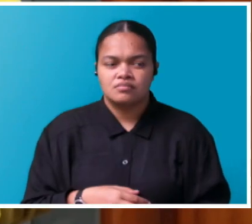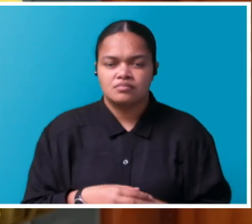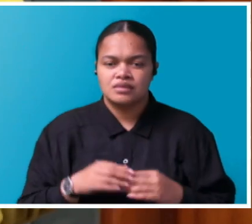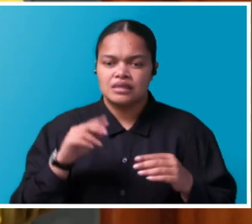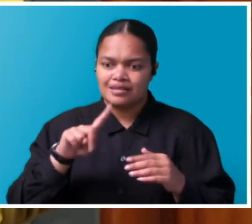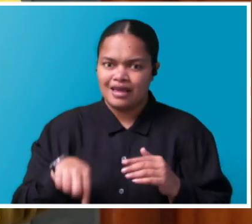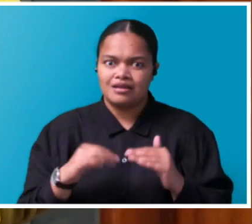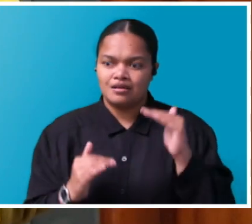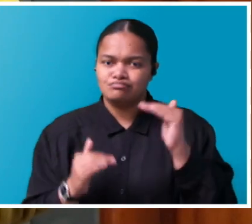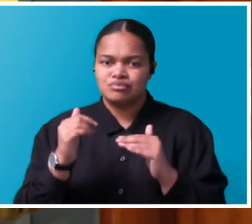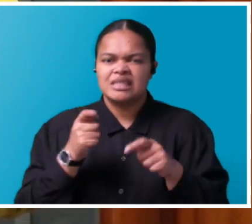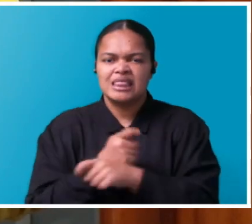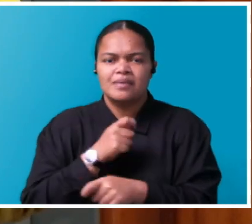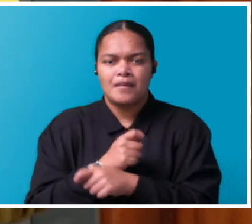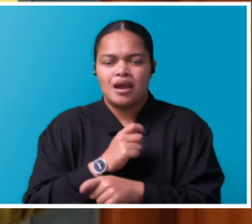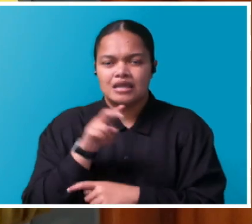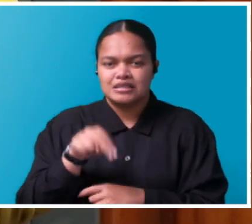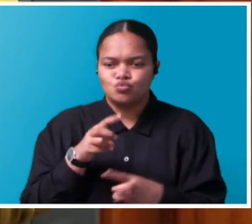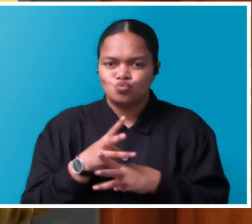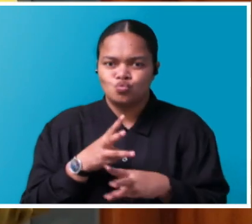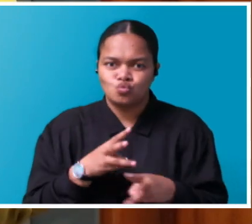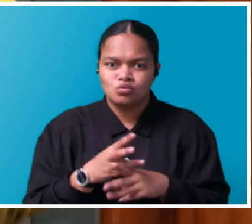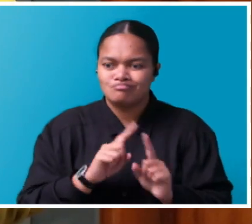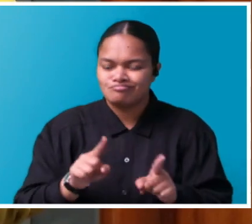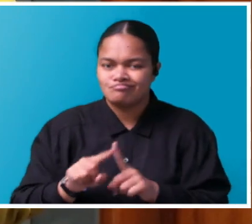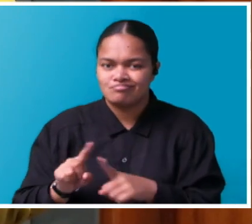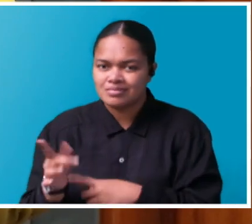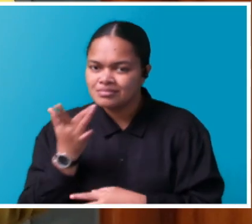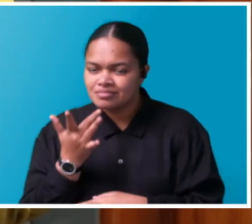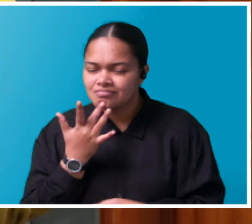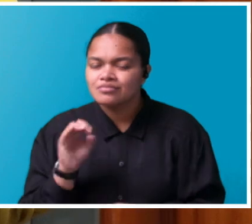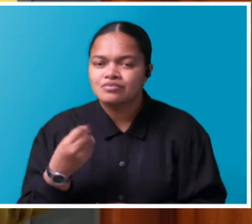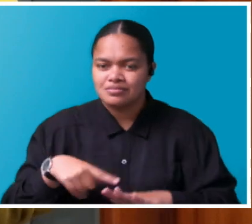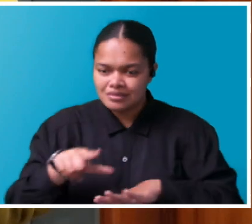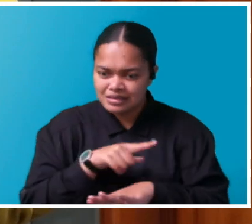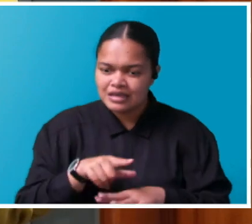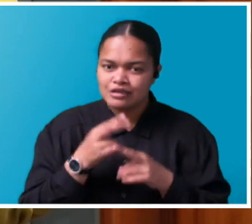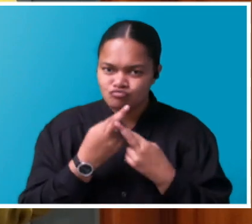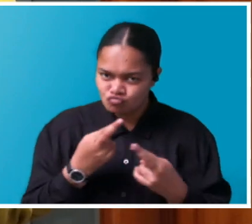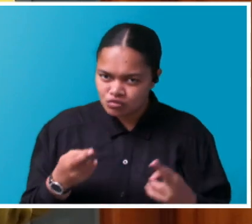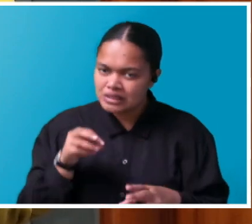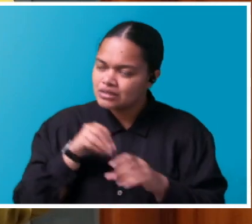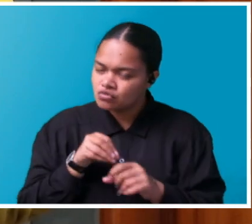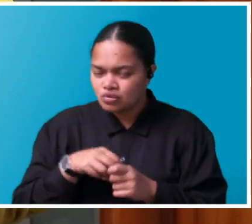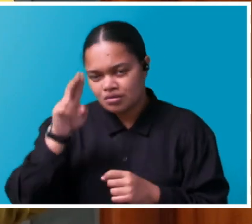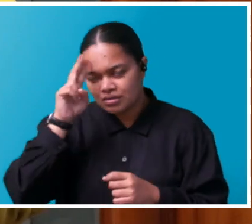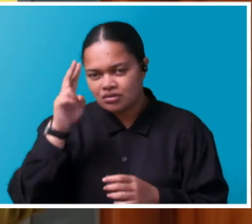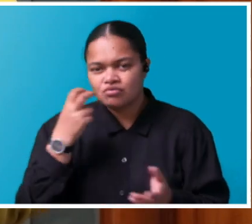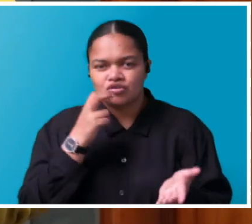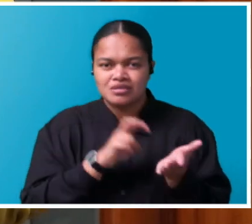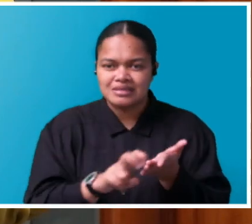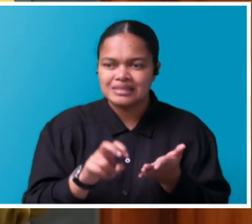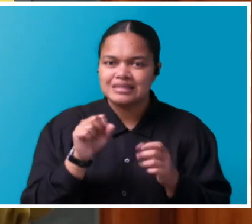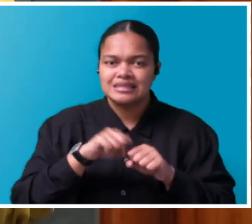needs. There are also existing national framework for governing the forest and land resources, which includes the national registration system